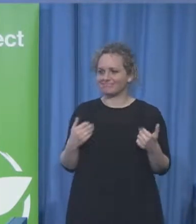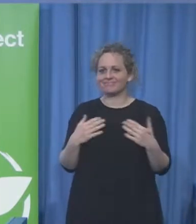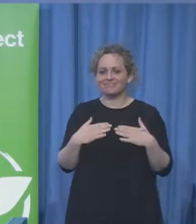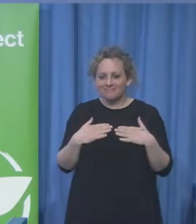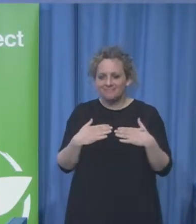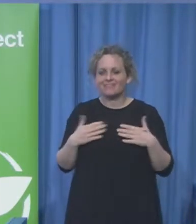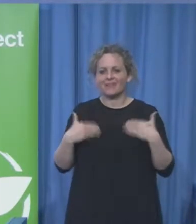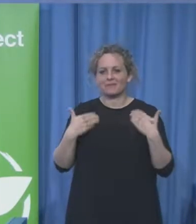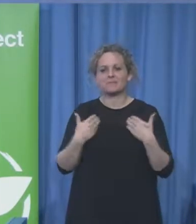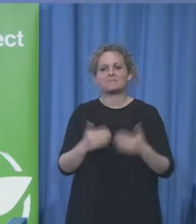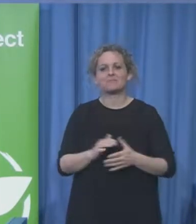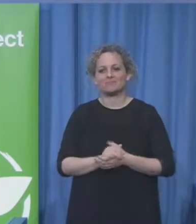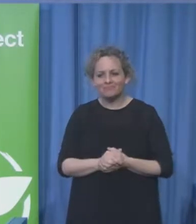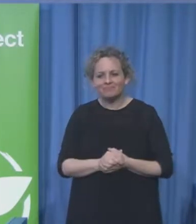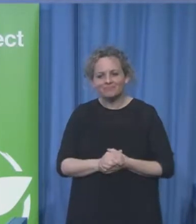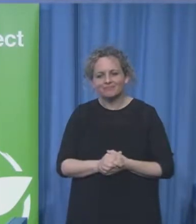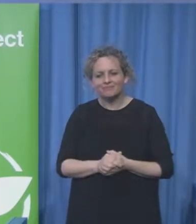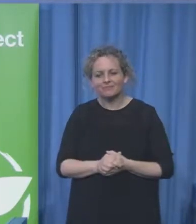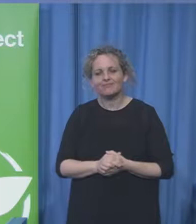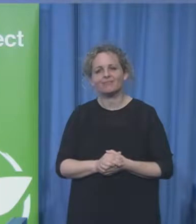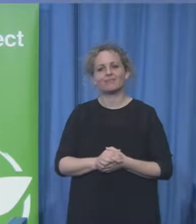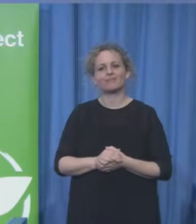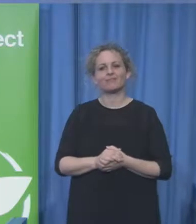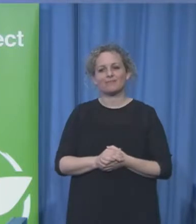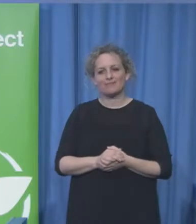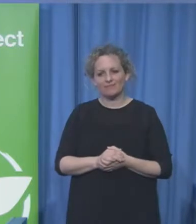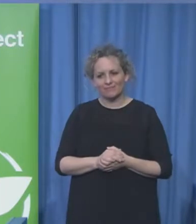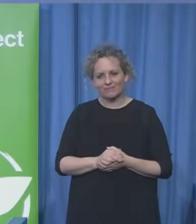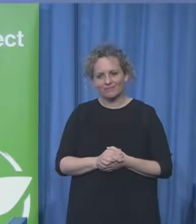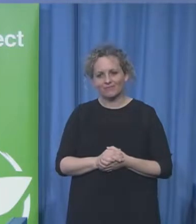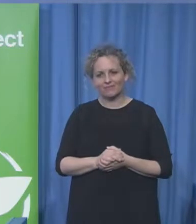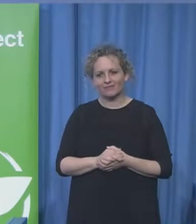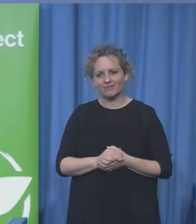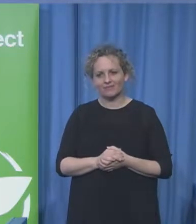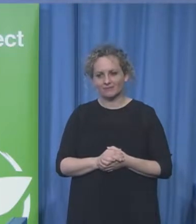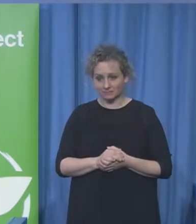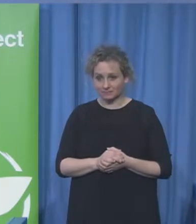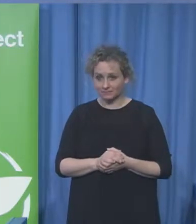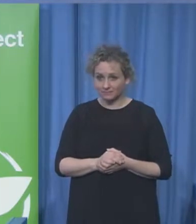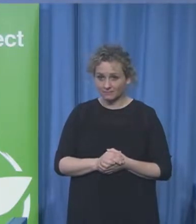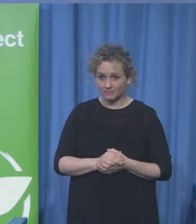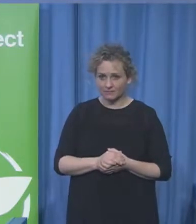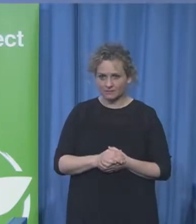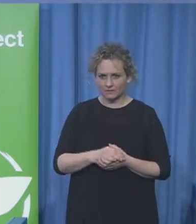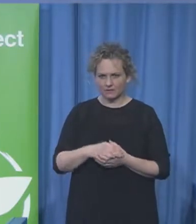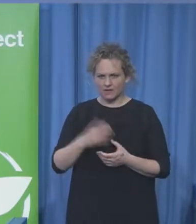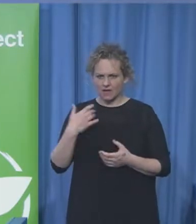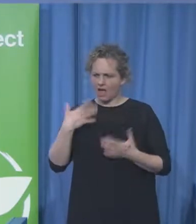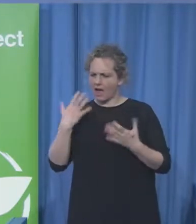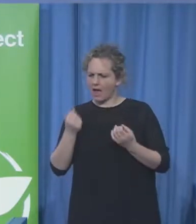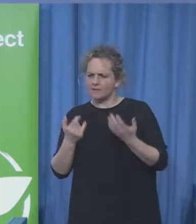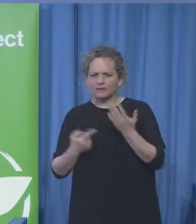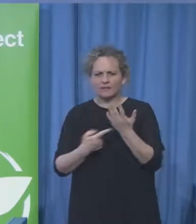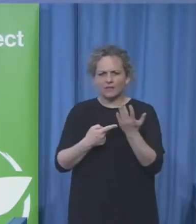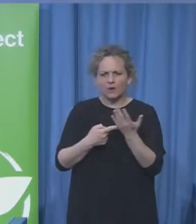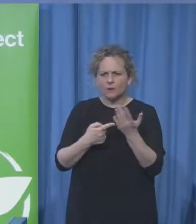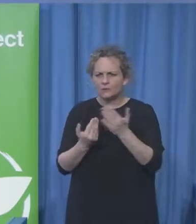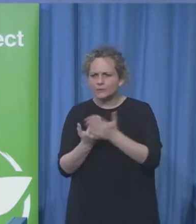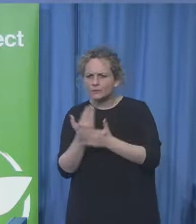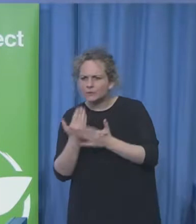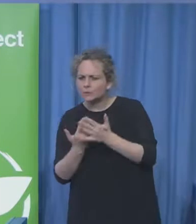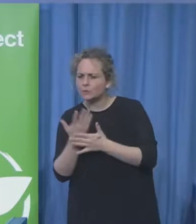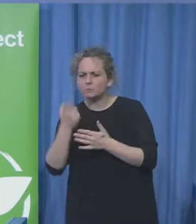deployed in an urban setting. And so I'm super excited to share with you that over the last year,